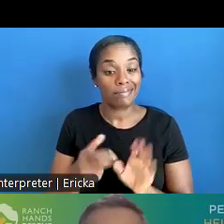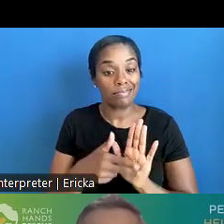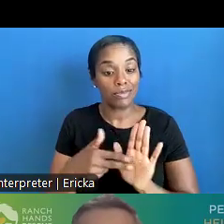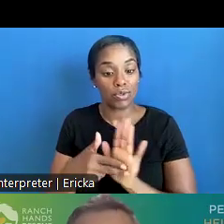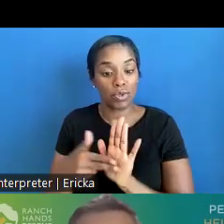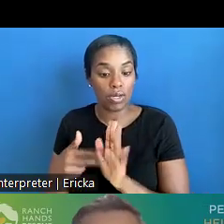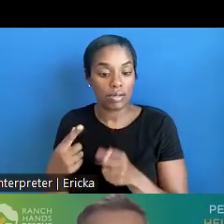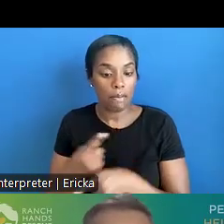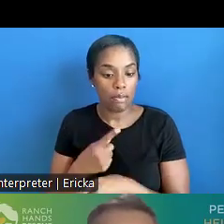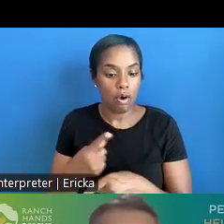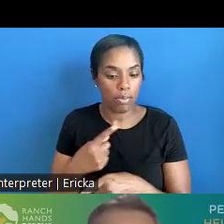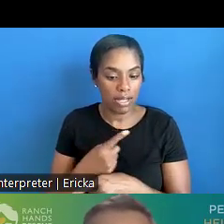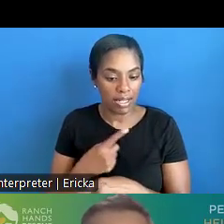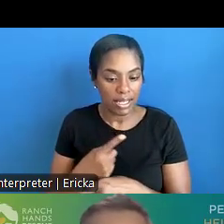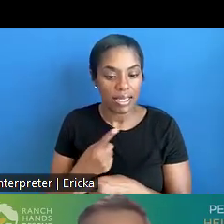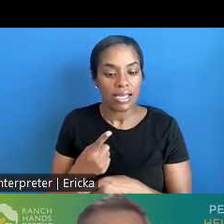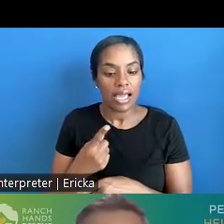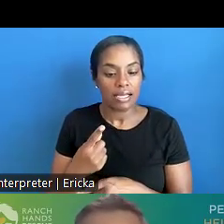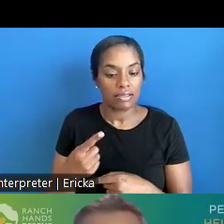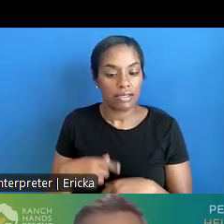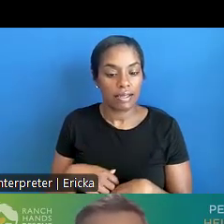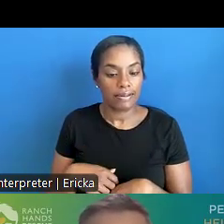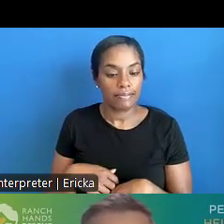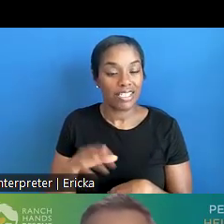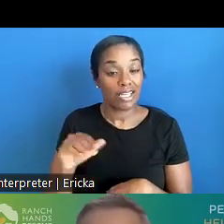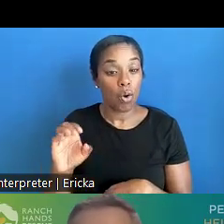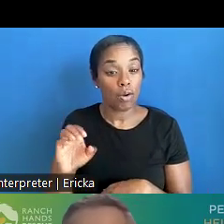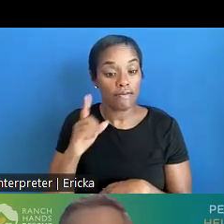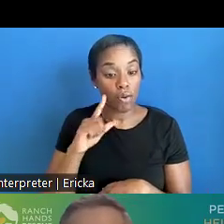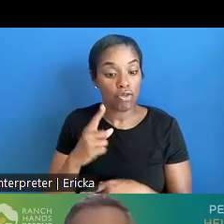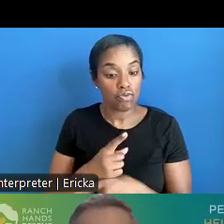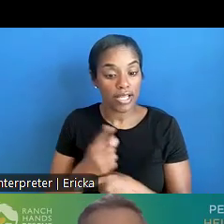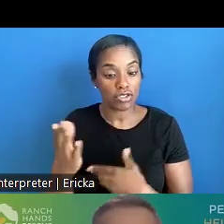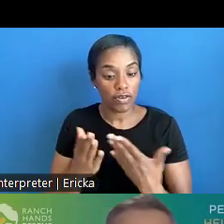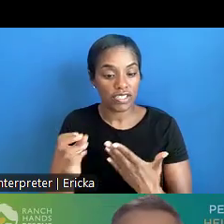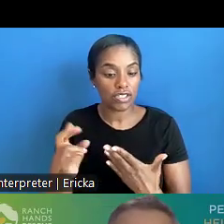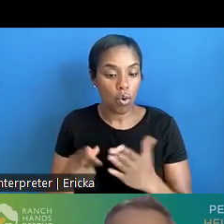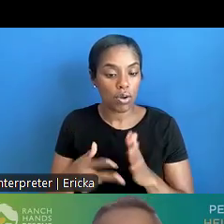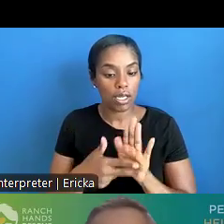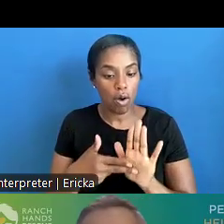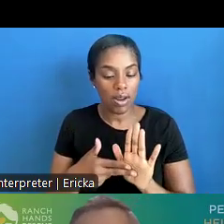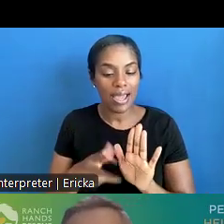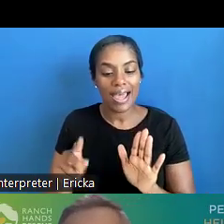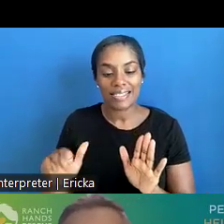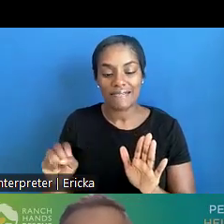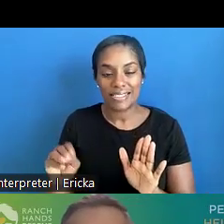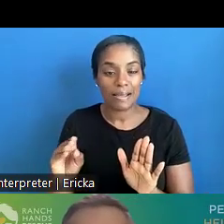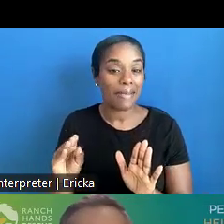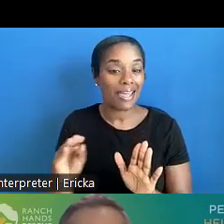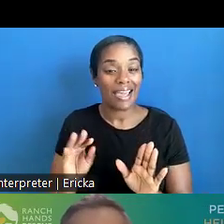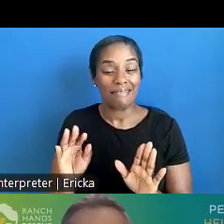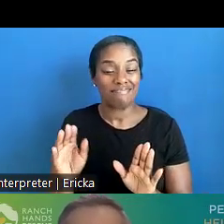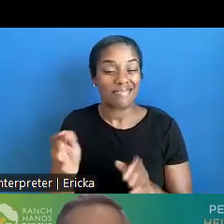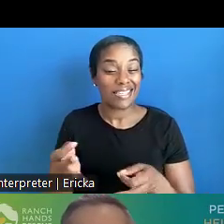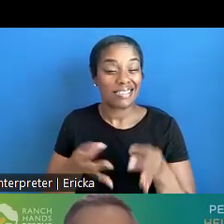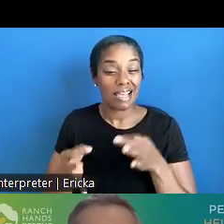of as a perpetrator, or get recognized as a victim of multiple abuses. So not just the drug trafficking, not just the labor trafficking, but the